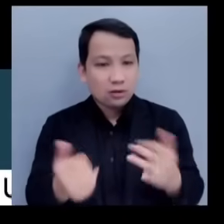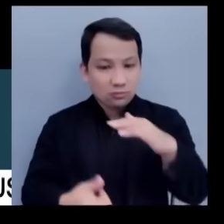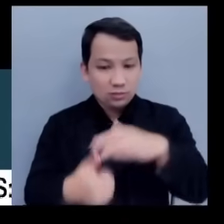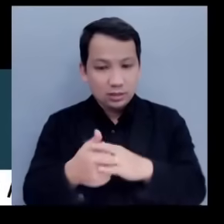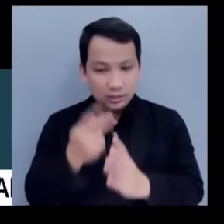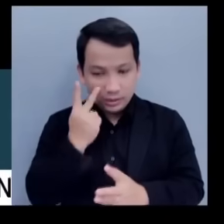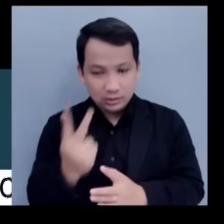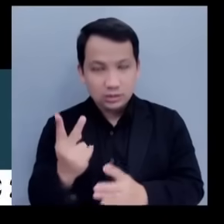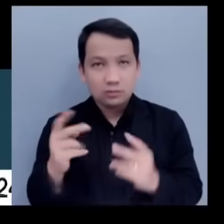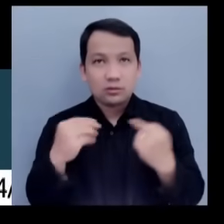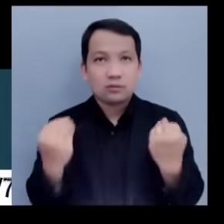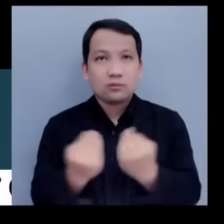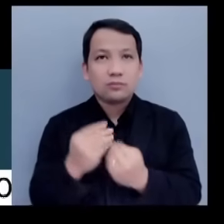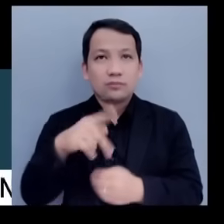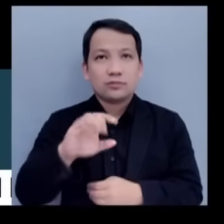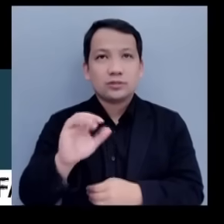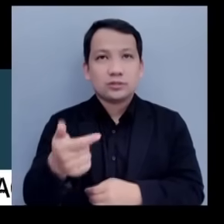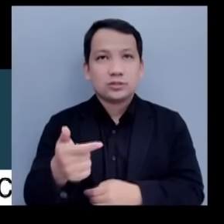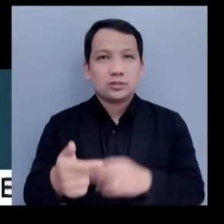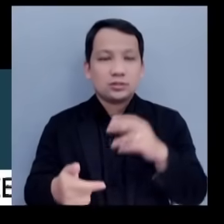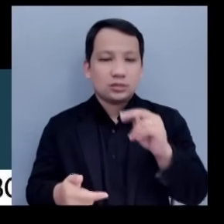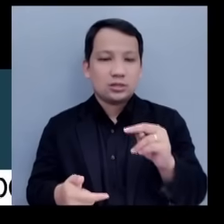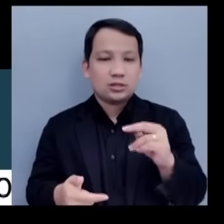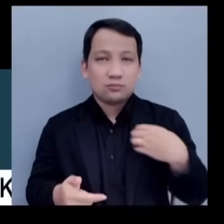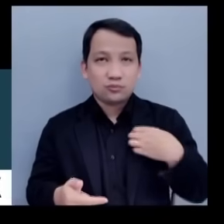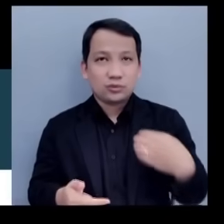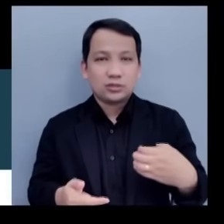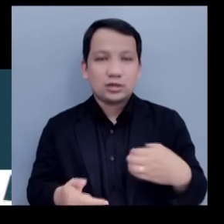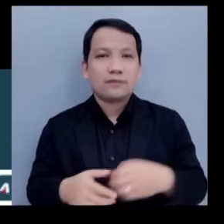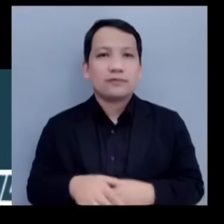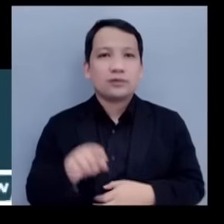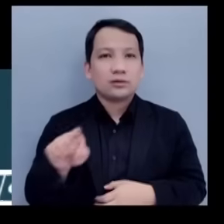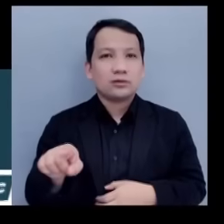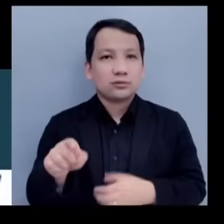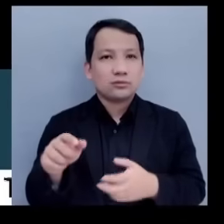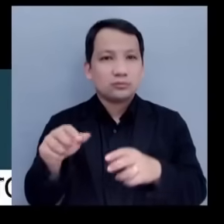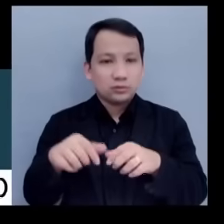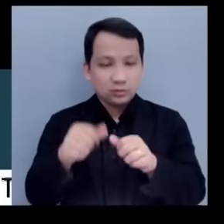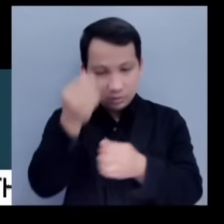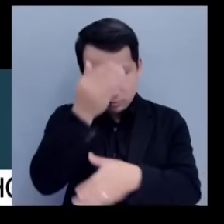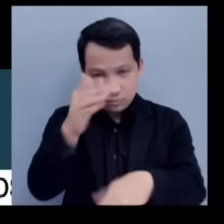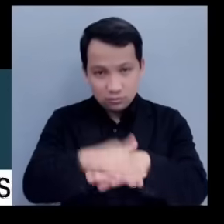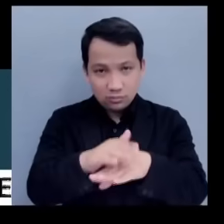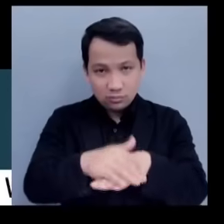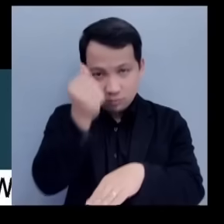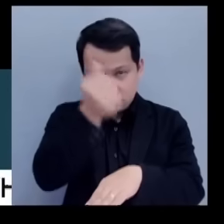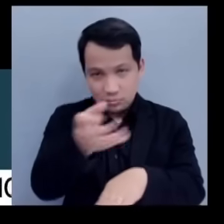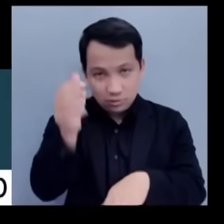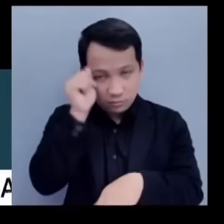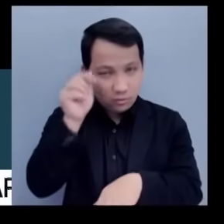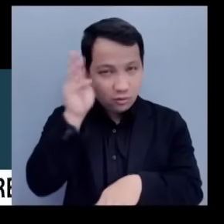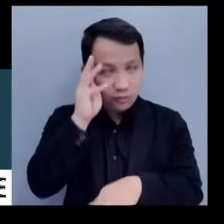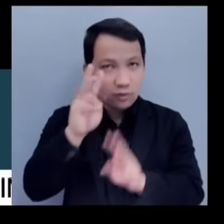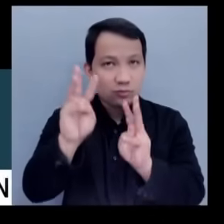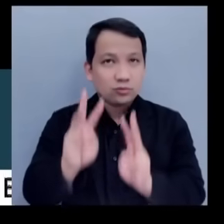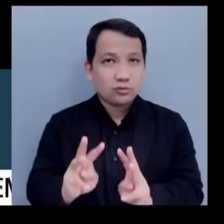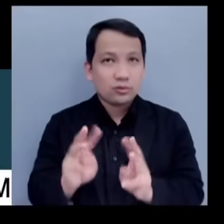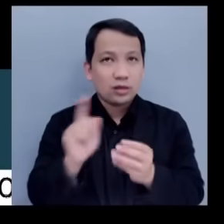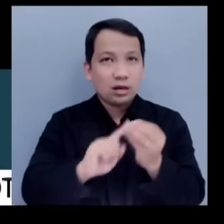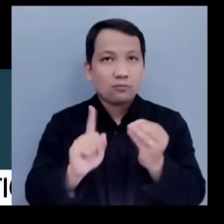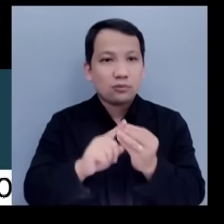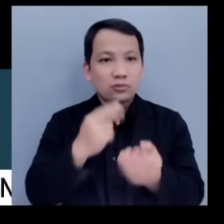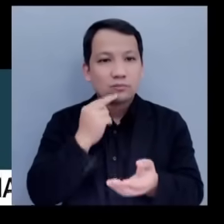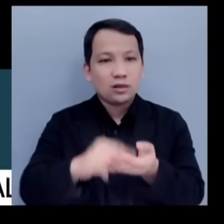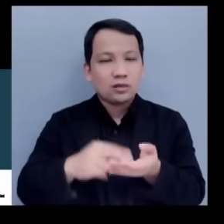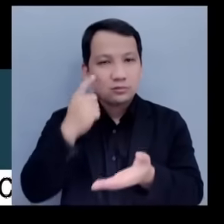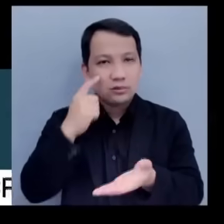of the Philippine Coast Guard and the National Police. Authorities are now reminding the public to be cautious as the State Weather Bureau issued multiple